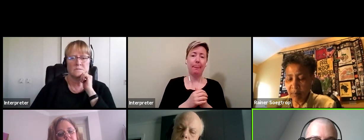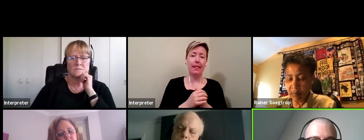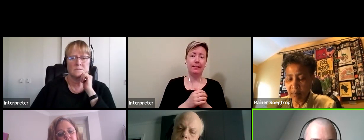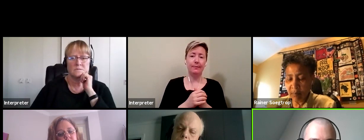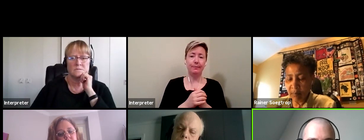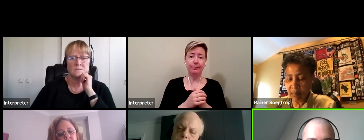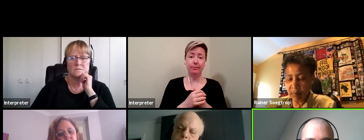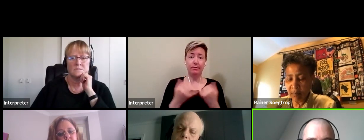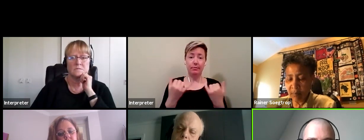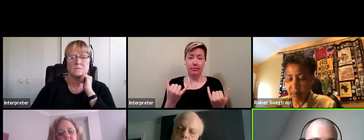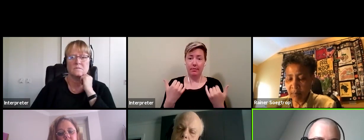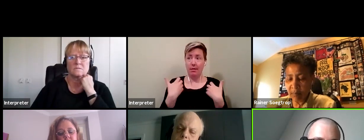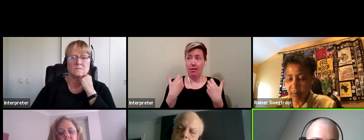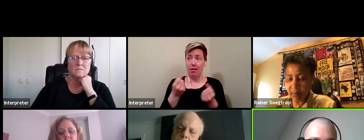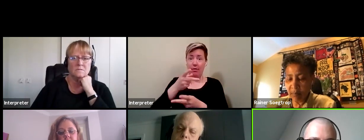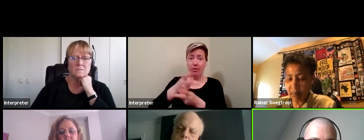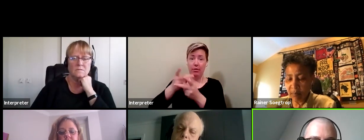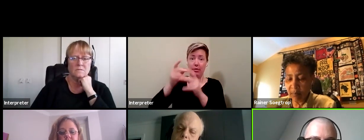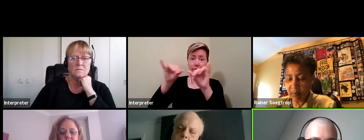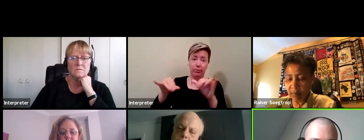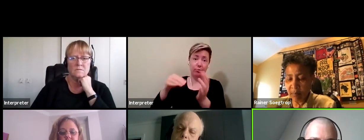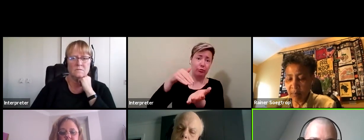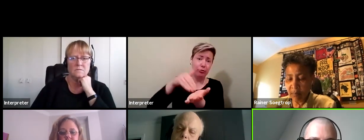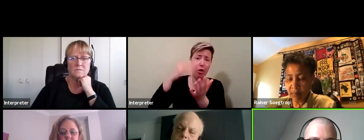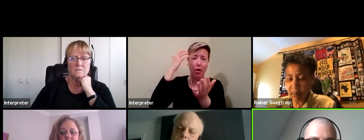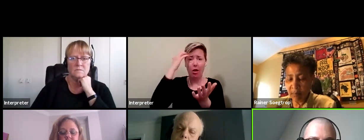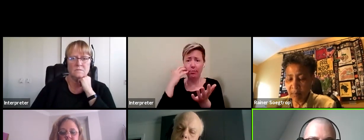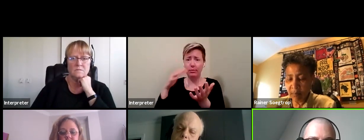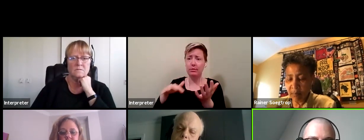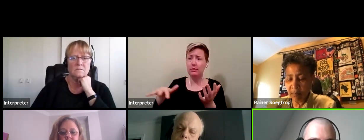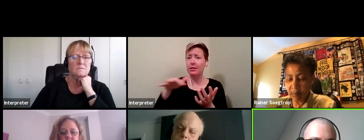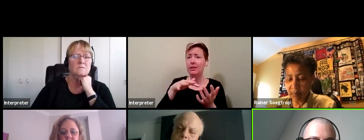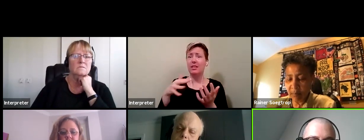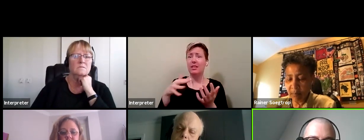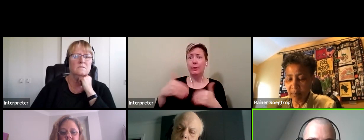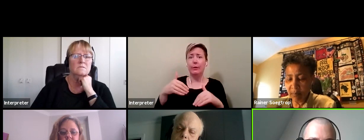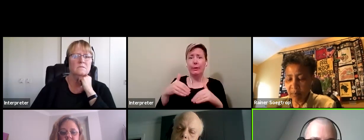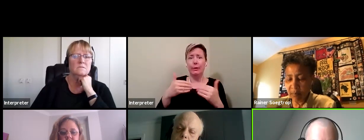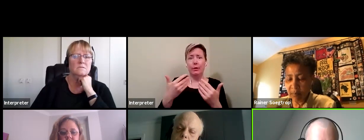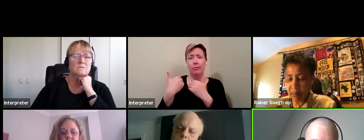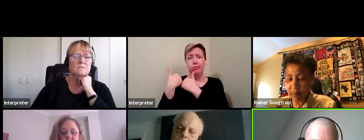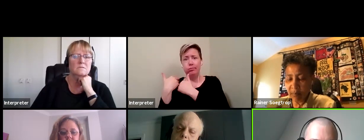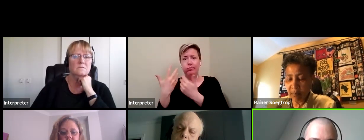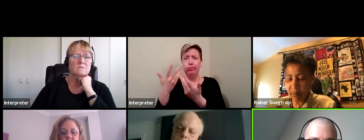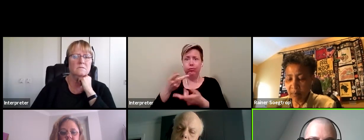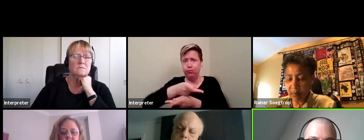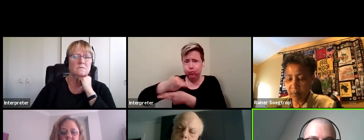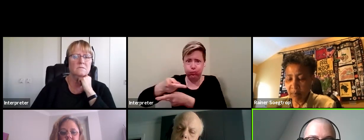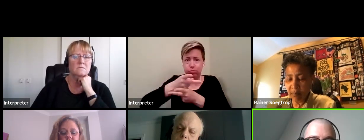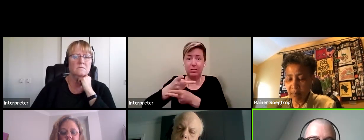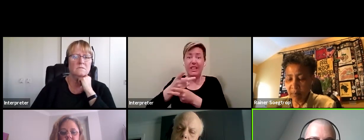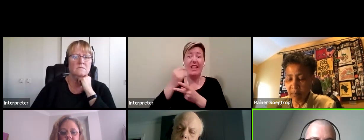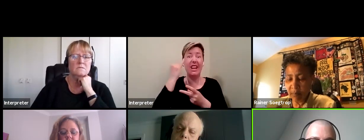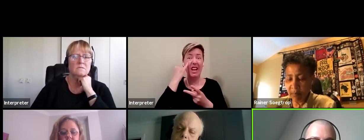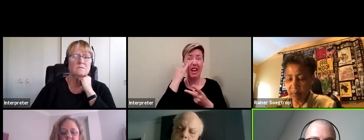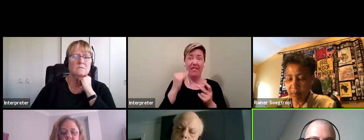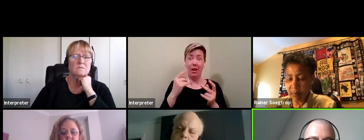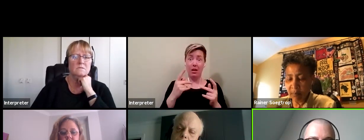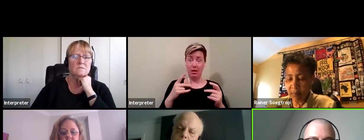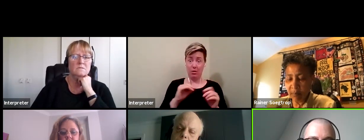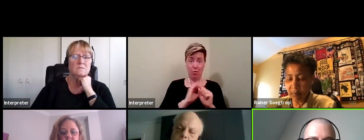our healthcare system continues to be increasingly burdened, and if we don't flatten the curve, there will come a